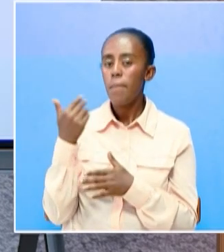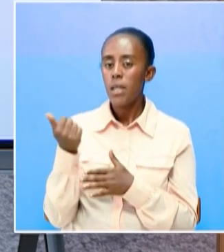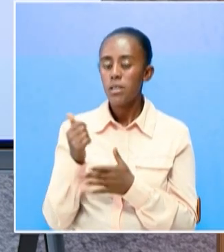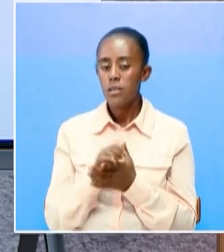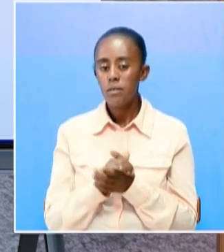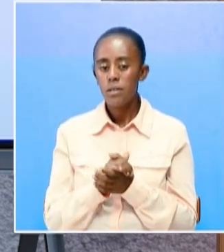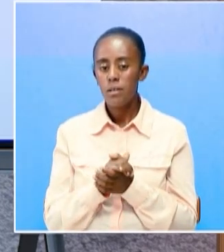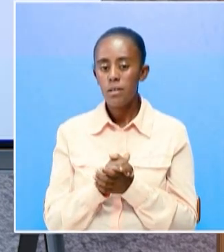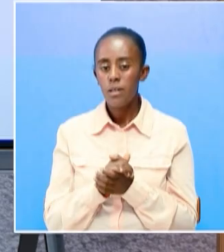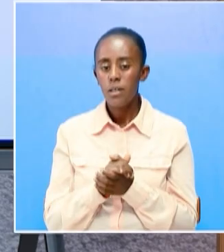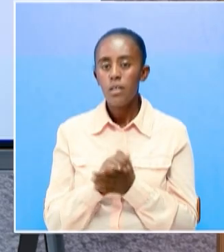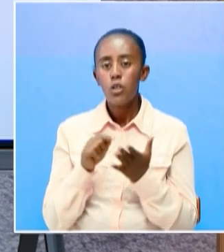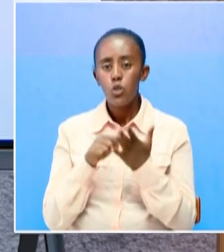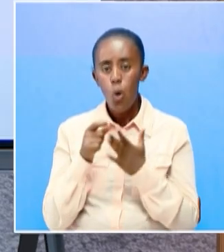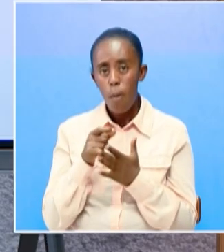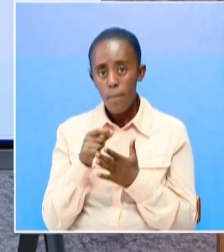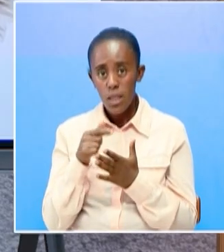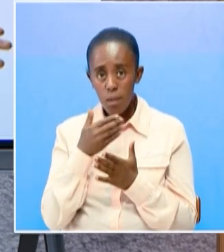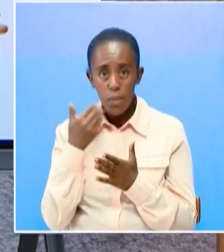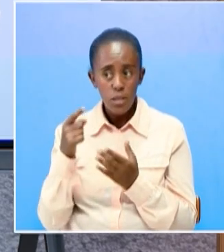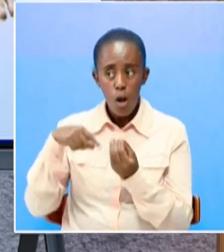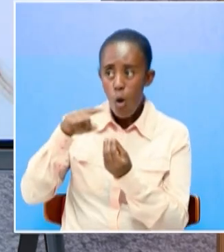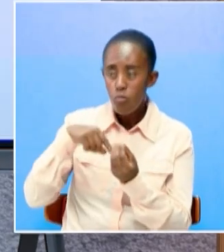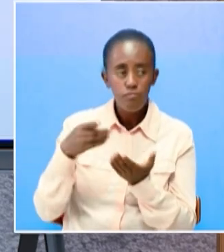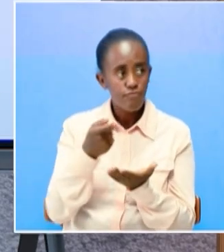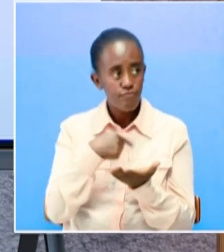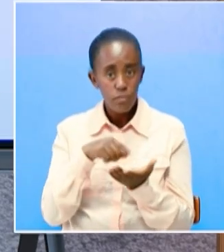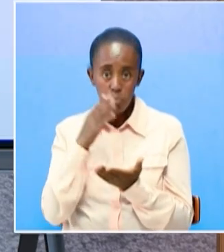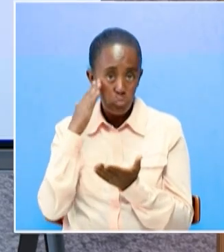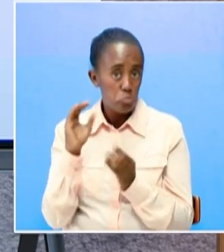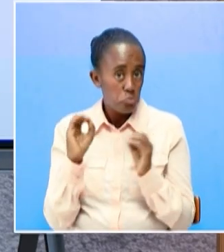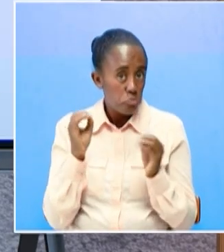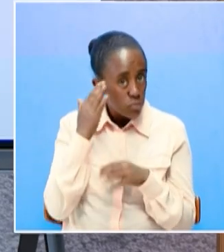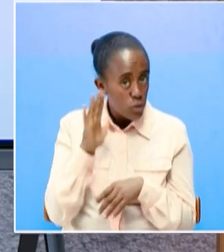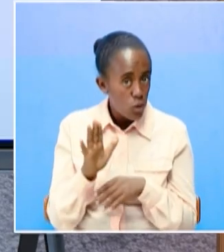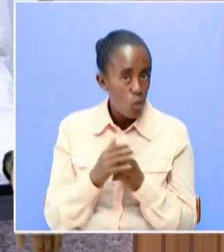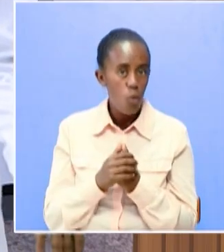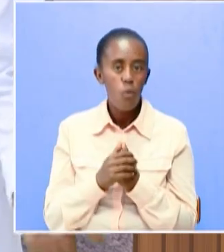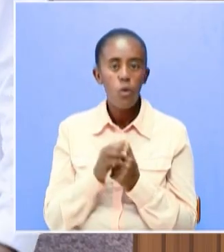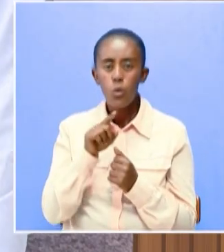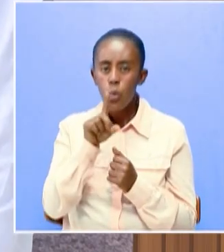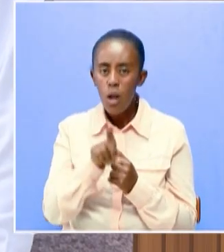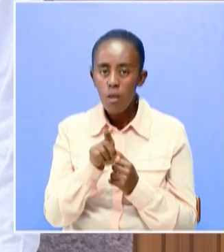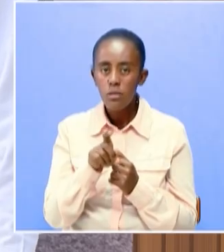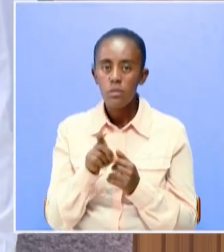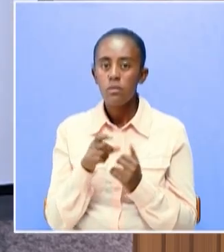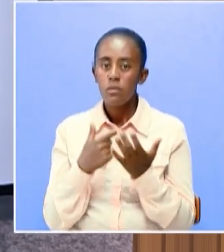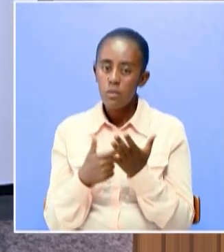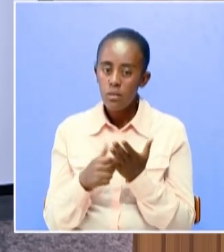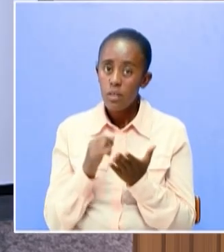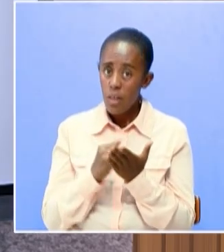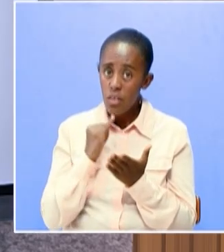here. Show me the best hotel around here. If you don't know the hotel, you can ask in such ways. Is